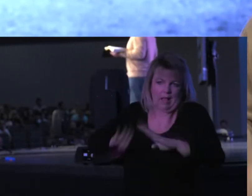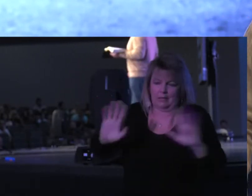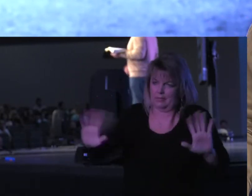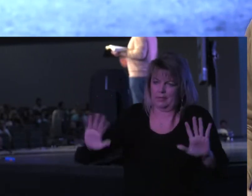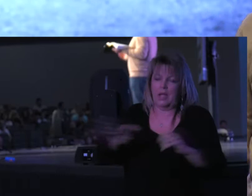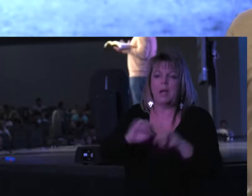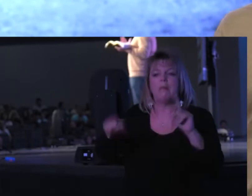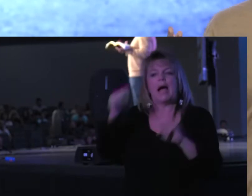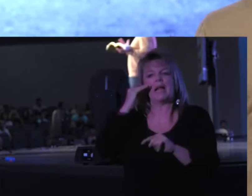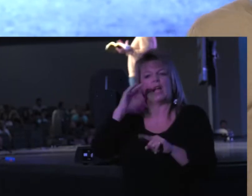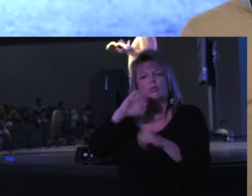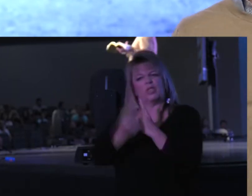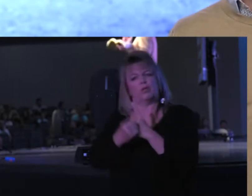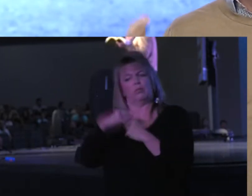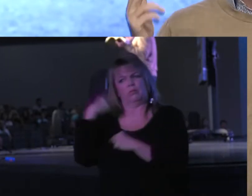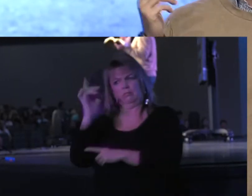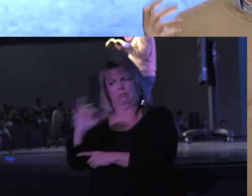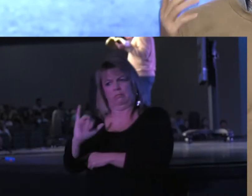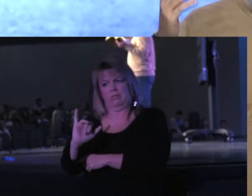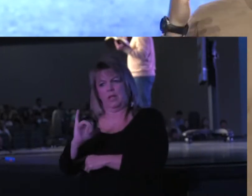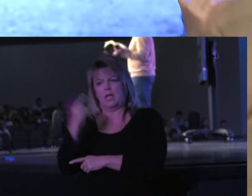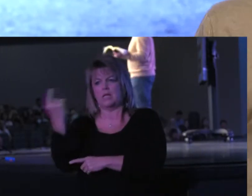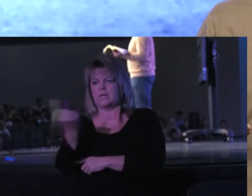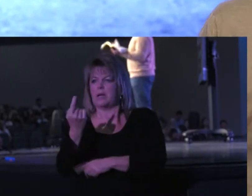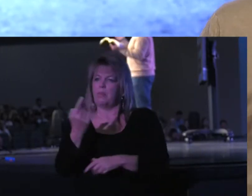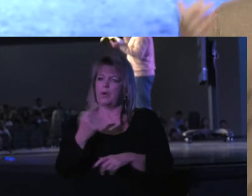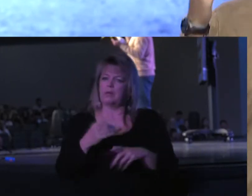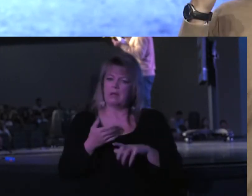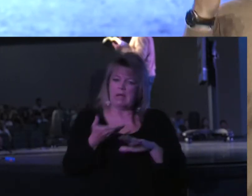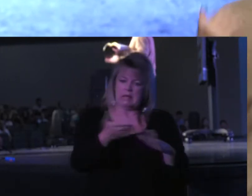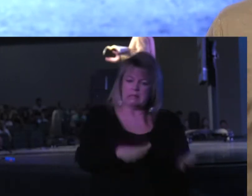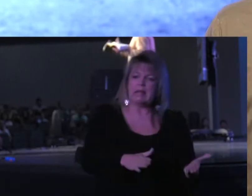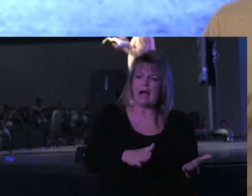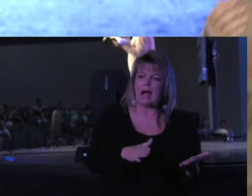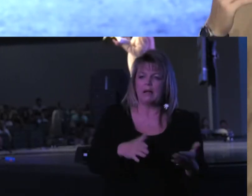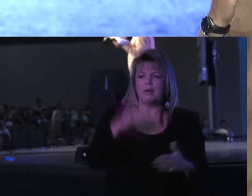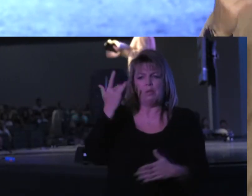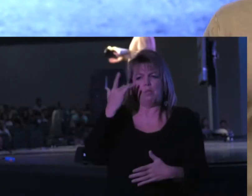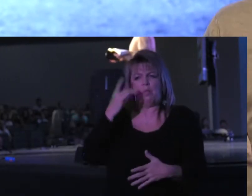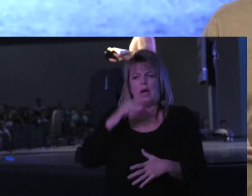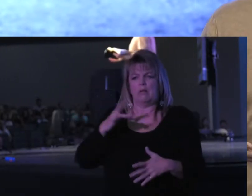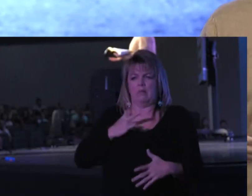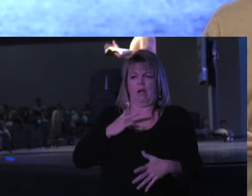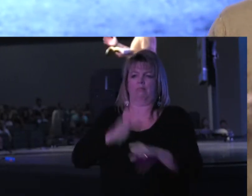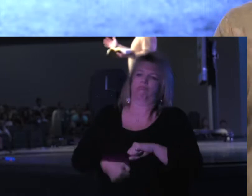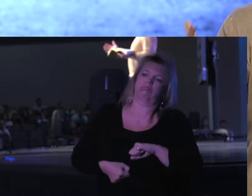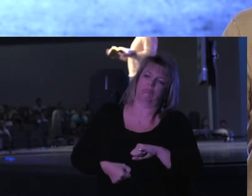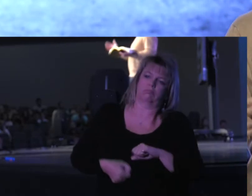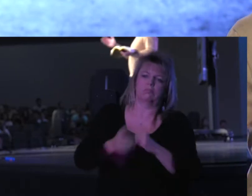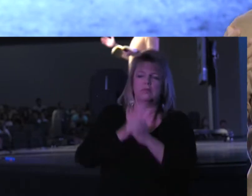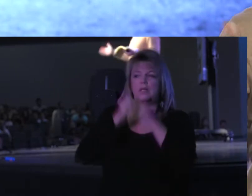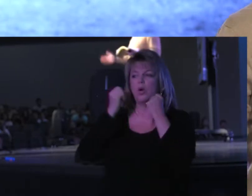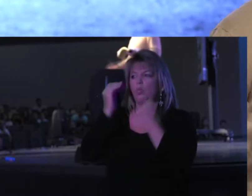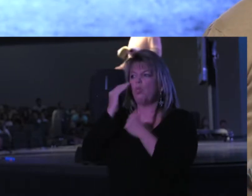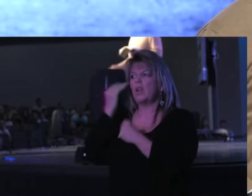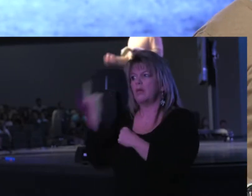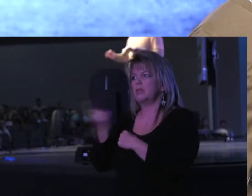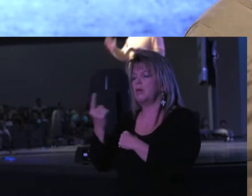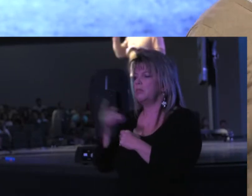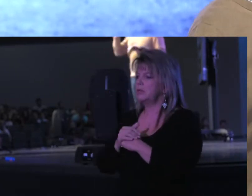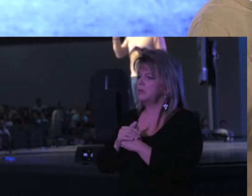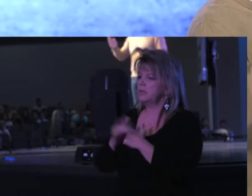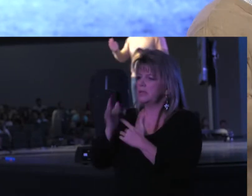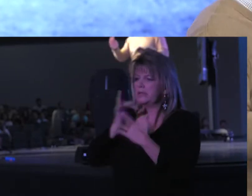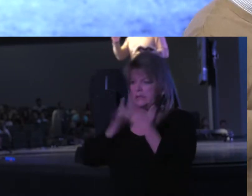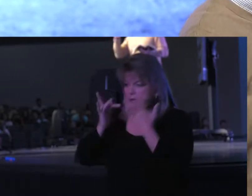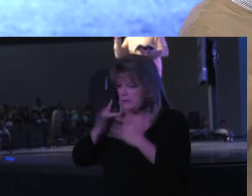of situations where it appears as though someone died of a broken heart. We all know someone who's gone through something